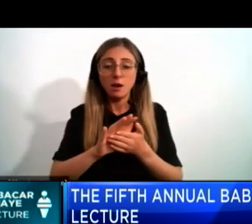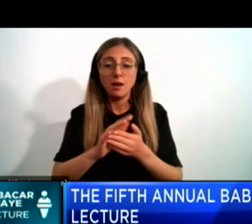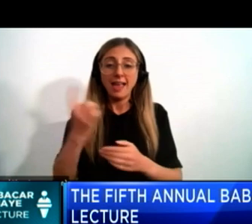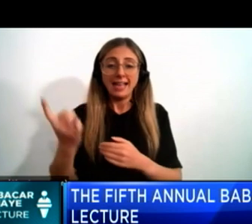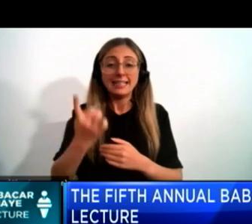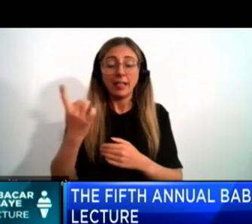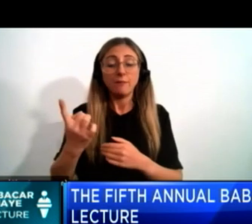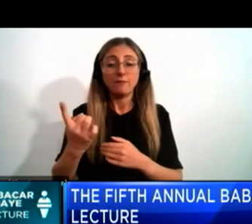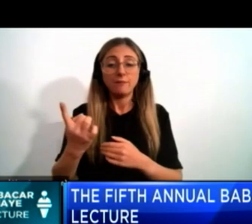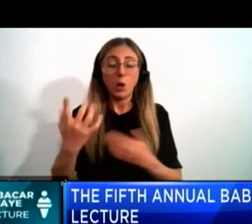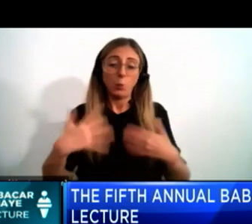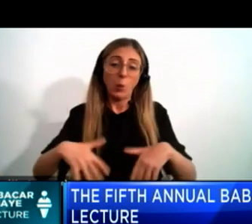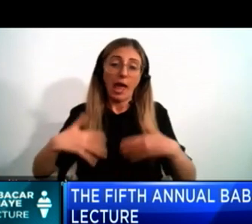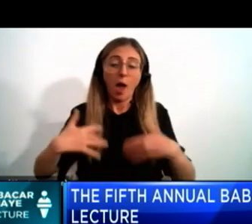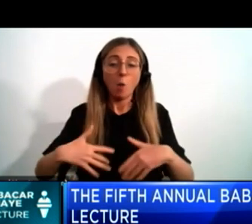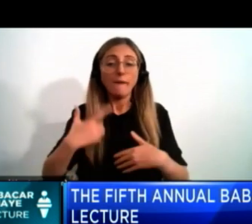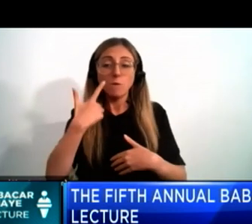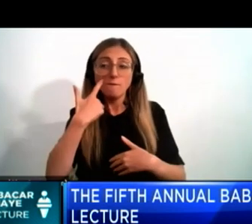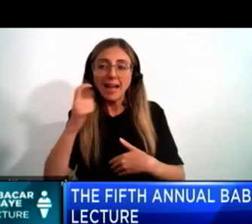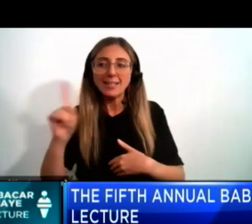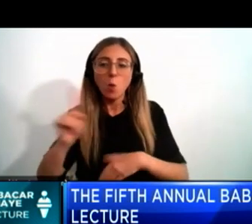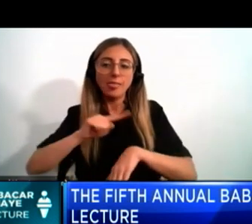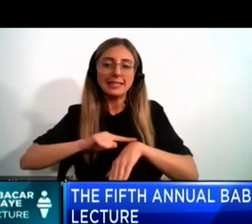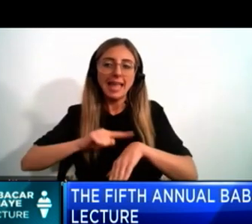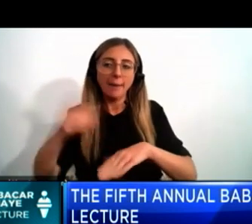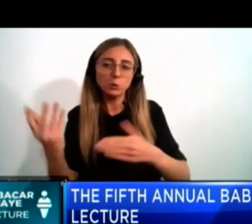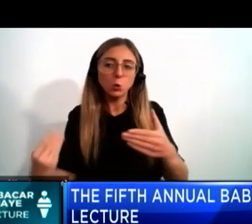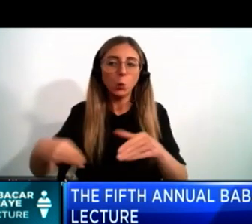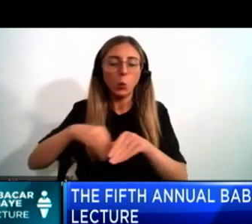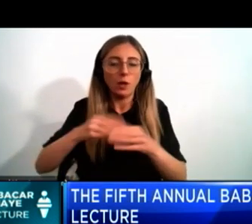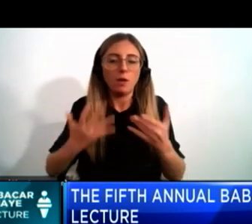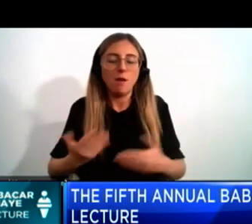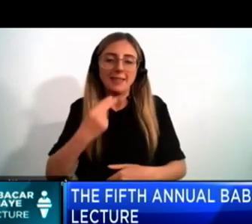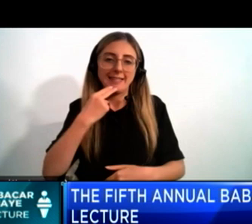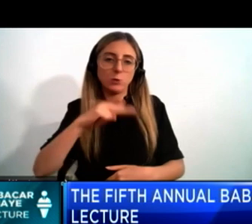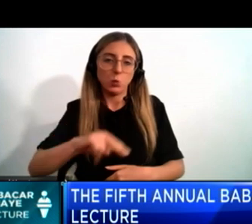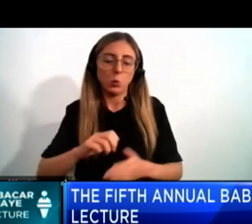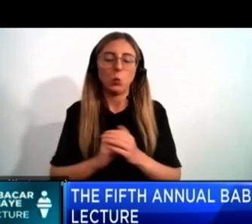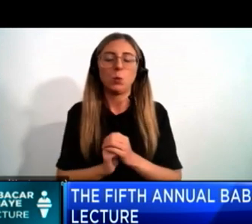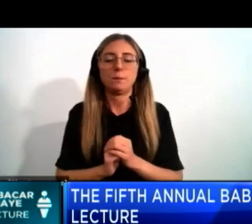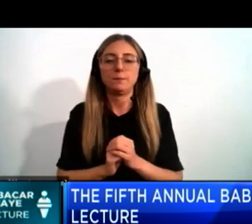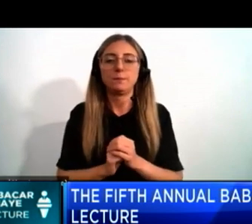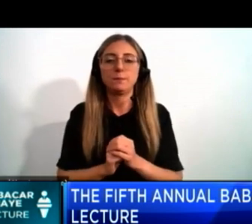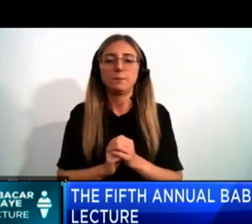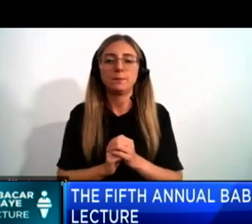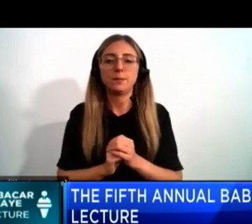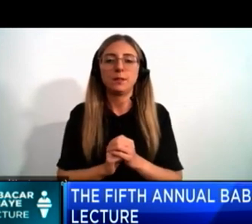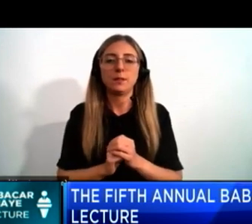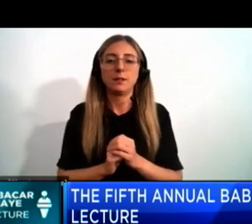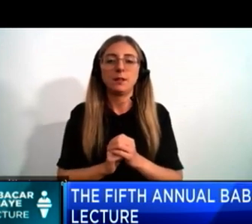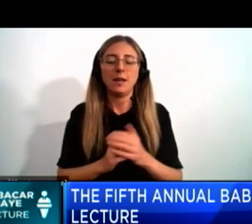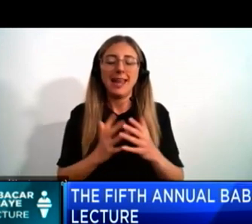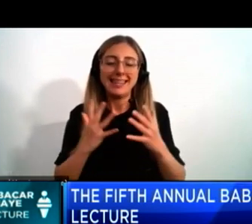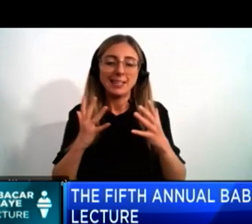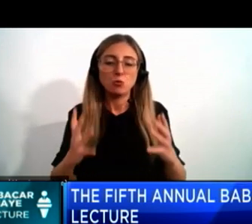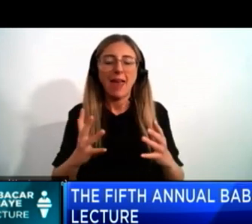for Science and Technology, for finding the time to join us today. Ms. Lebo Mashile, a great